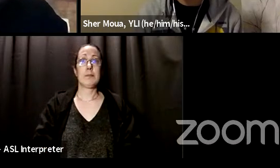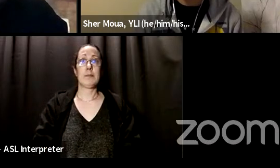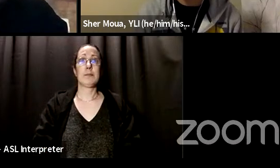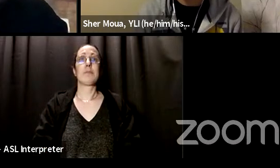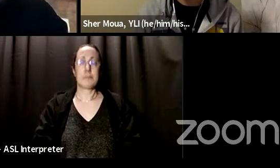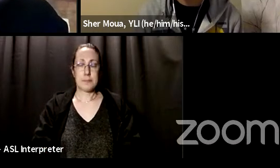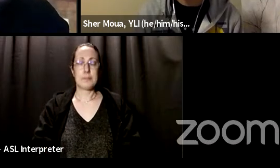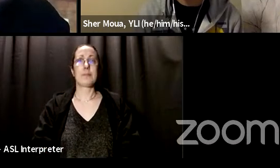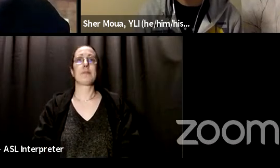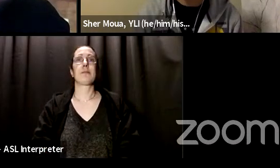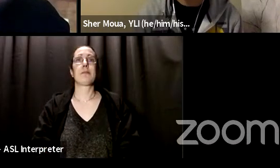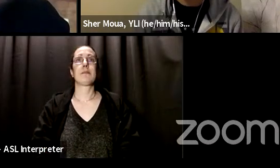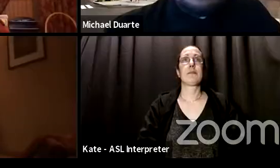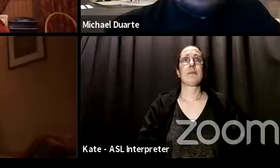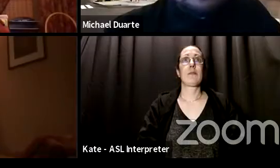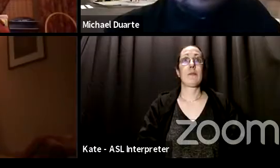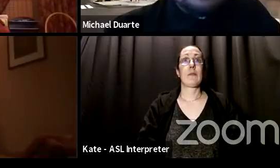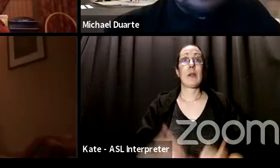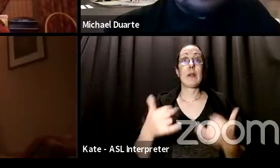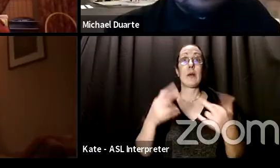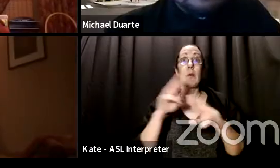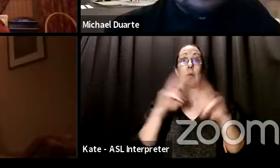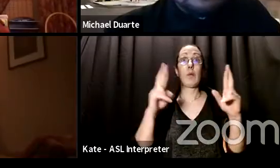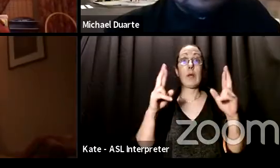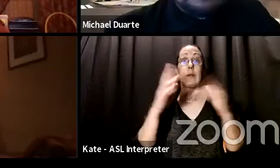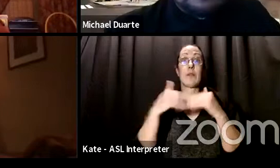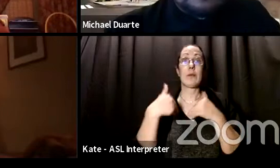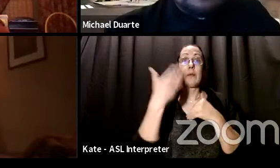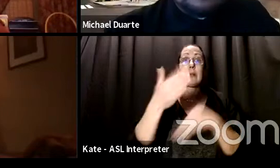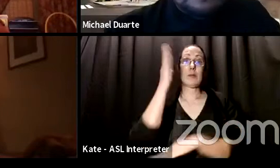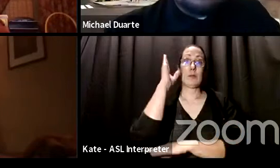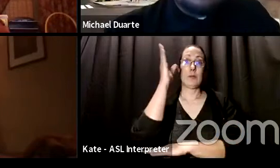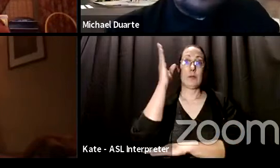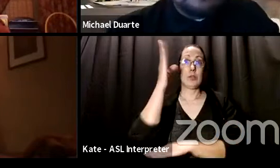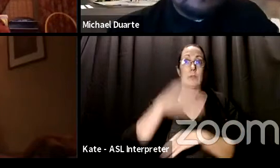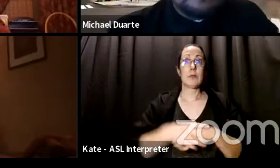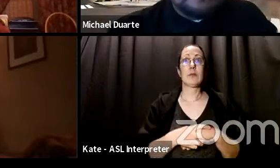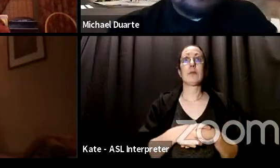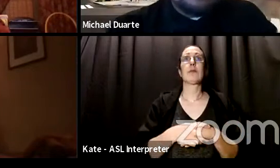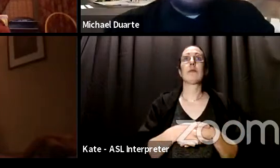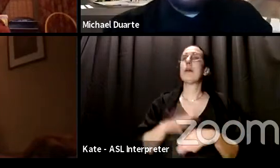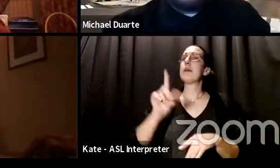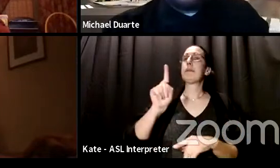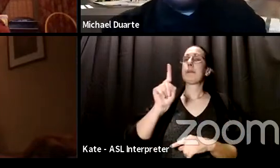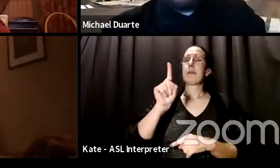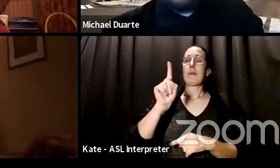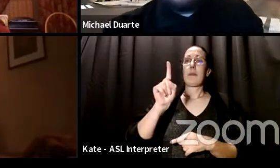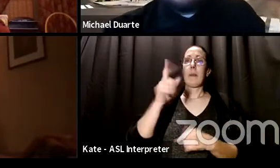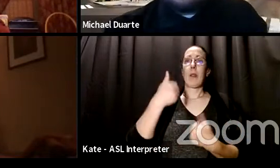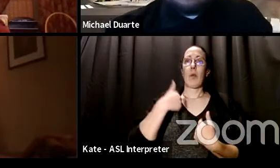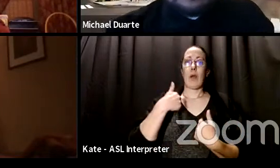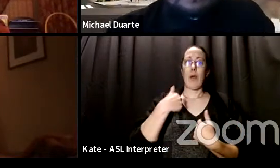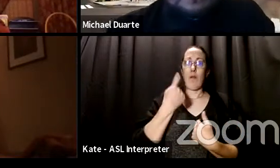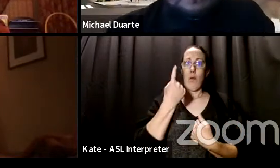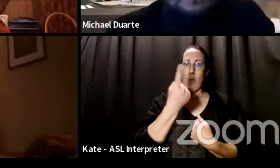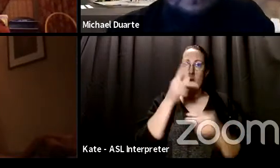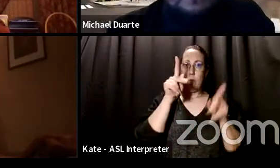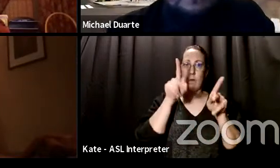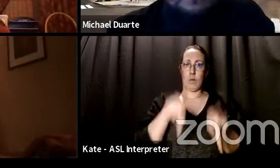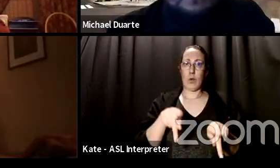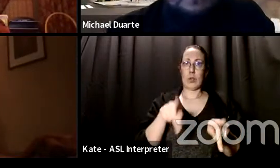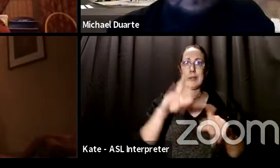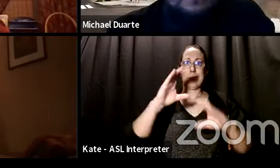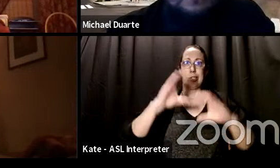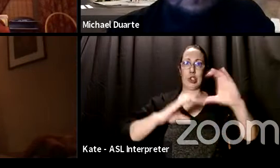All right, seeing none, I think we're ready to move on to the next presentation. Councilman, there was actually one person in the